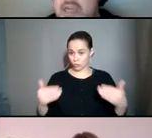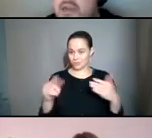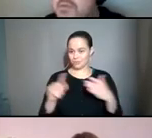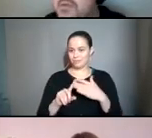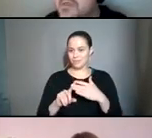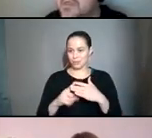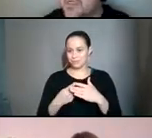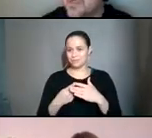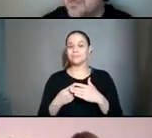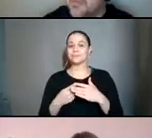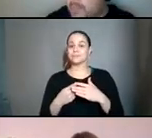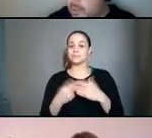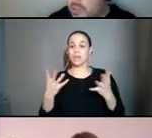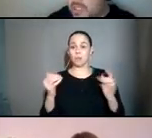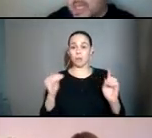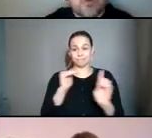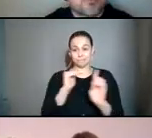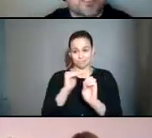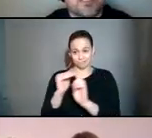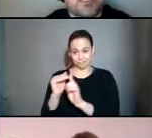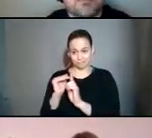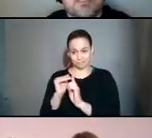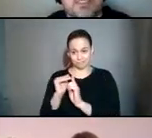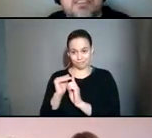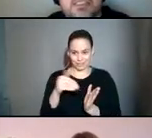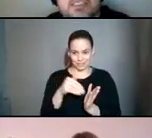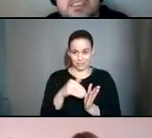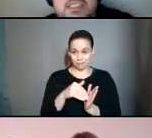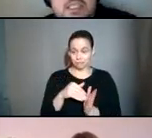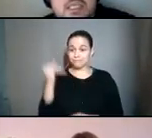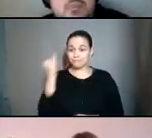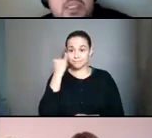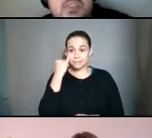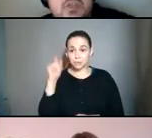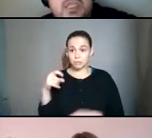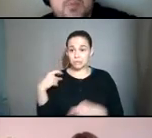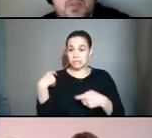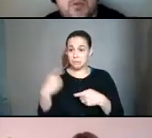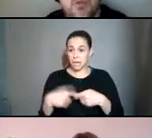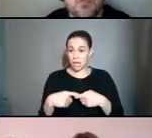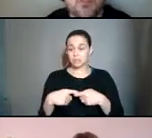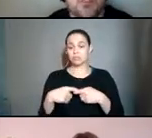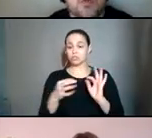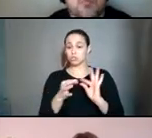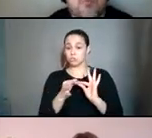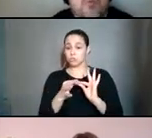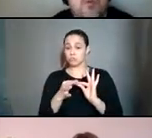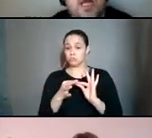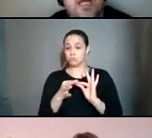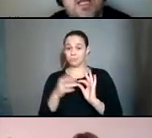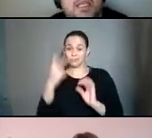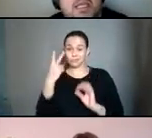I would like to remind you that if you need Spanish interpretation today, please click on the